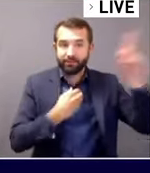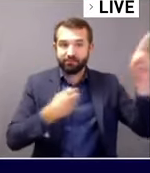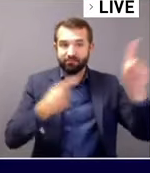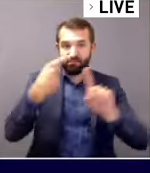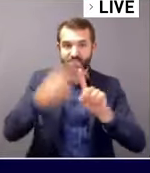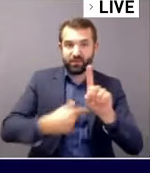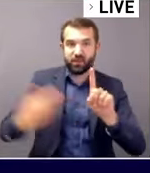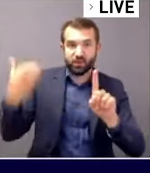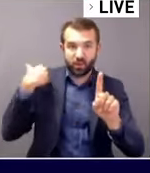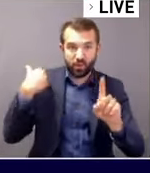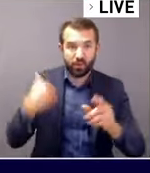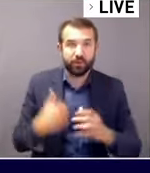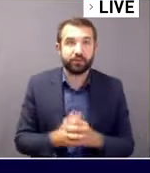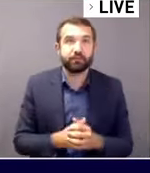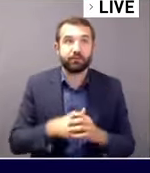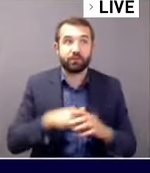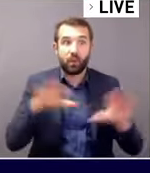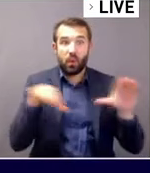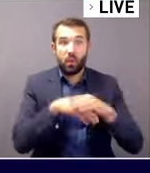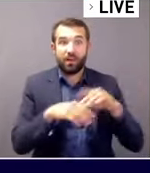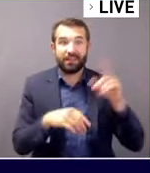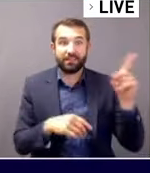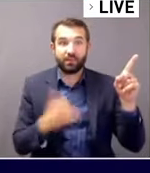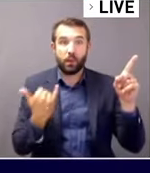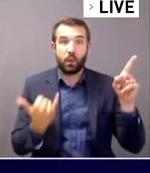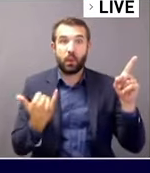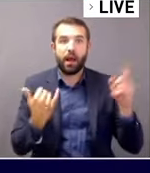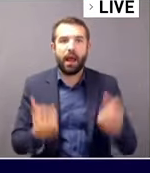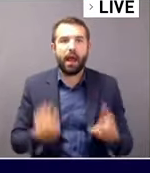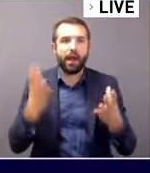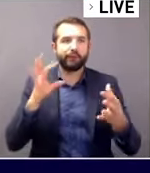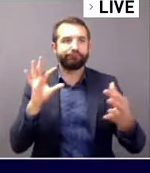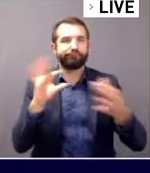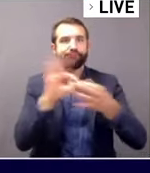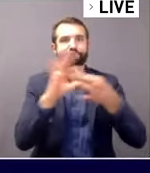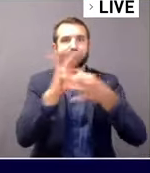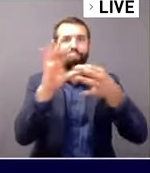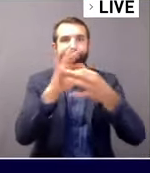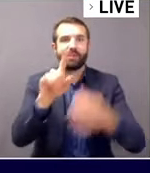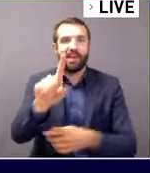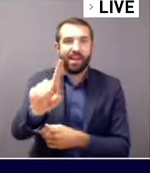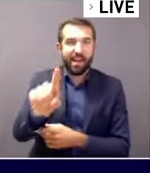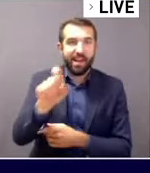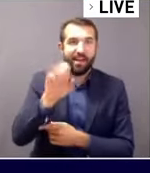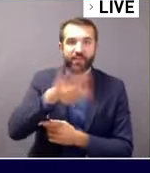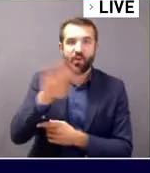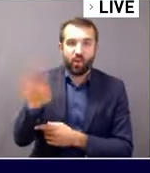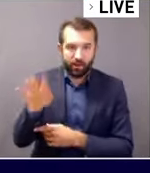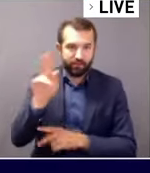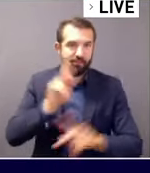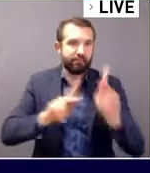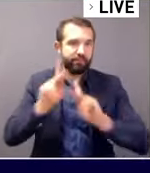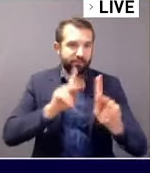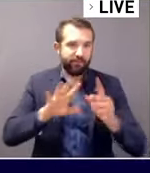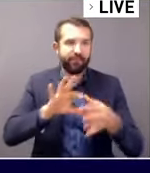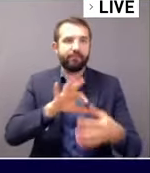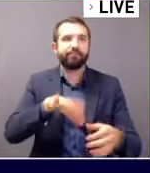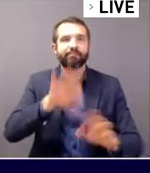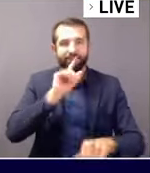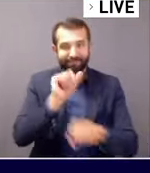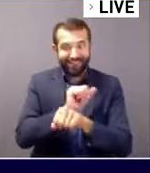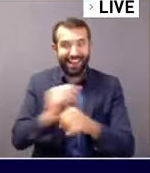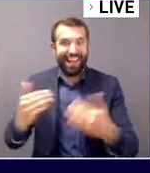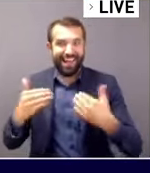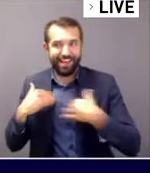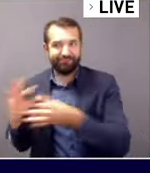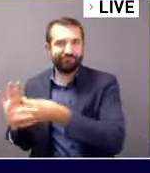now. Right now, there are 144 cases associated in some way, shape,